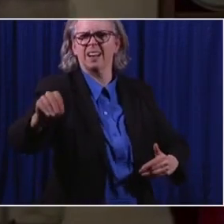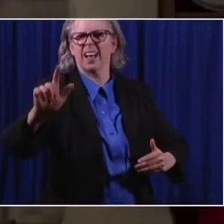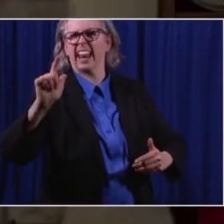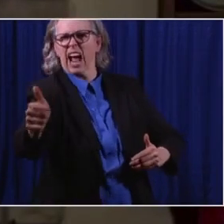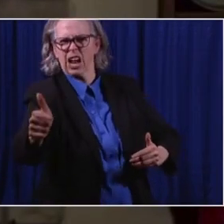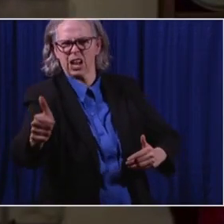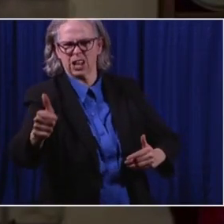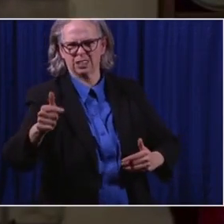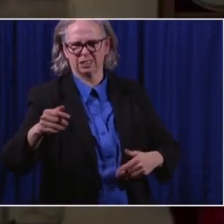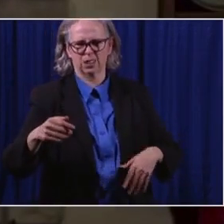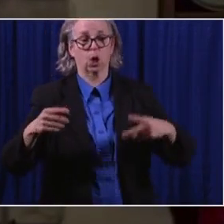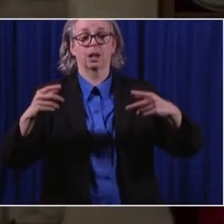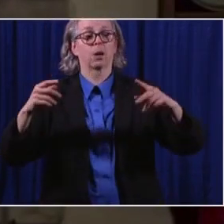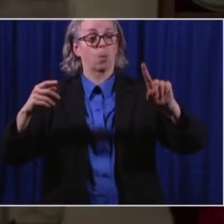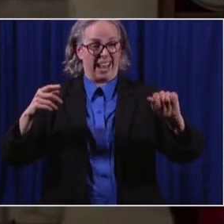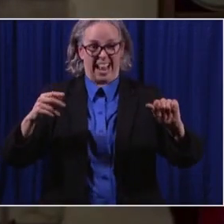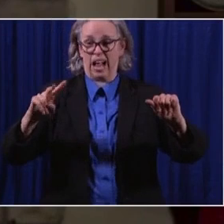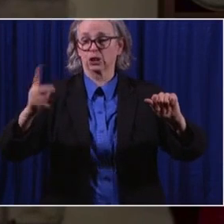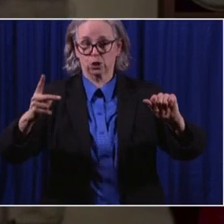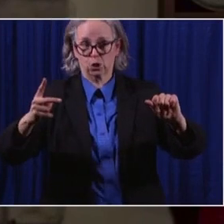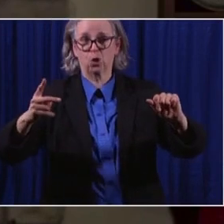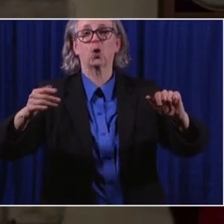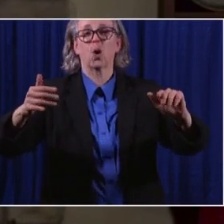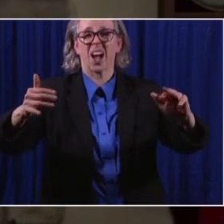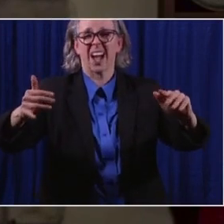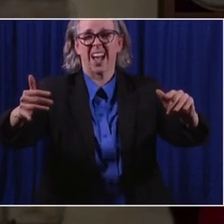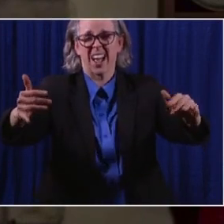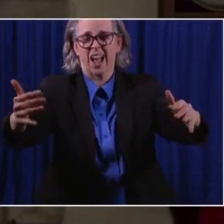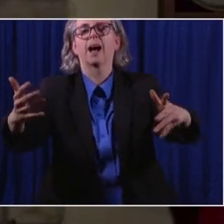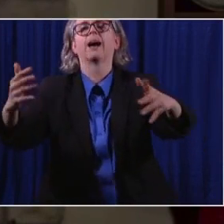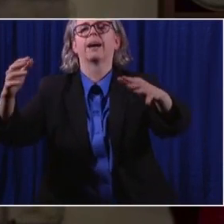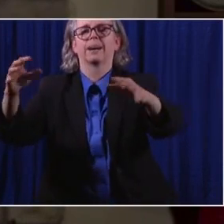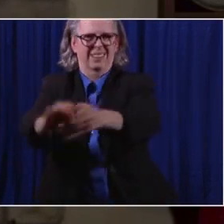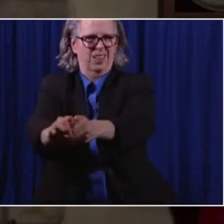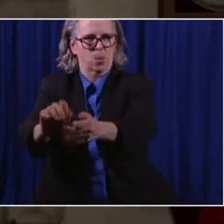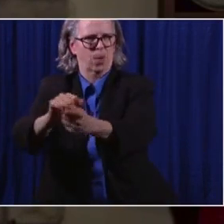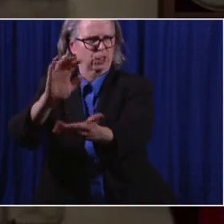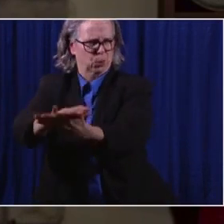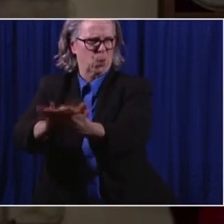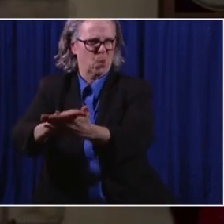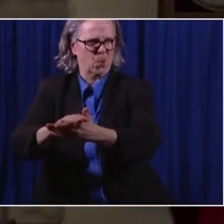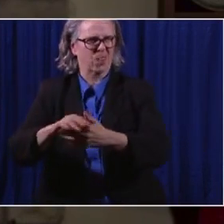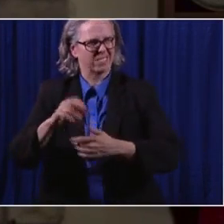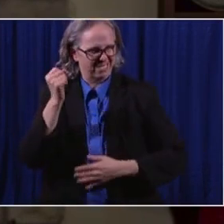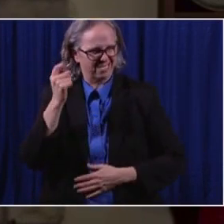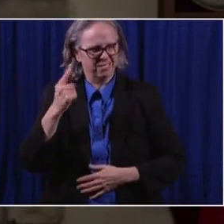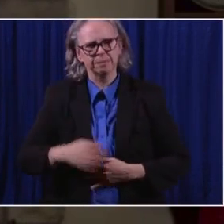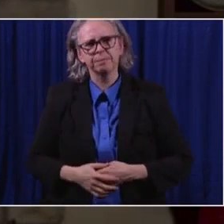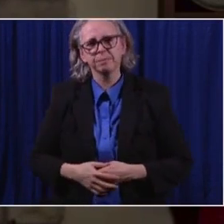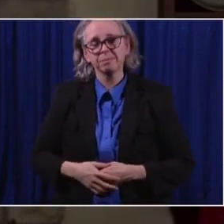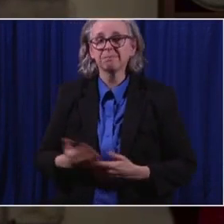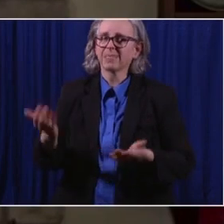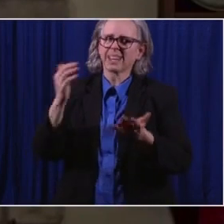goal will be to have kids, where a school says, we need to have the vaccination.